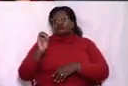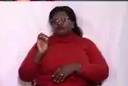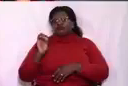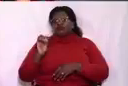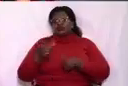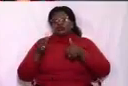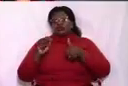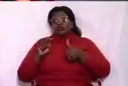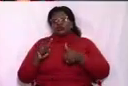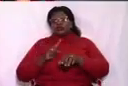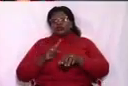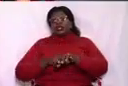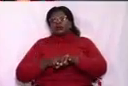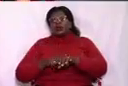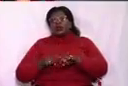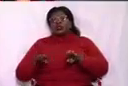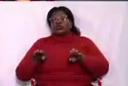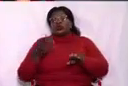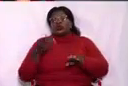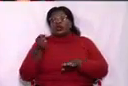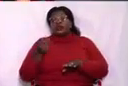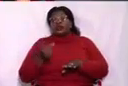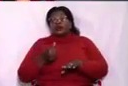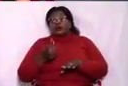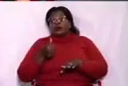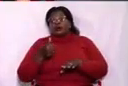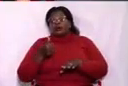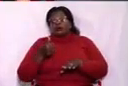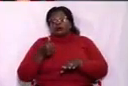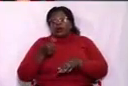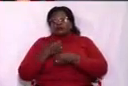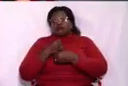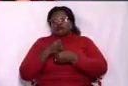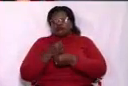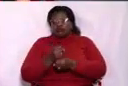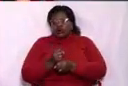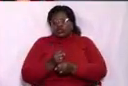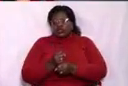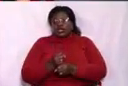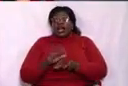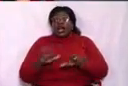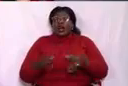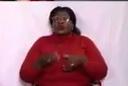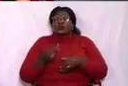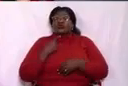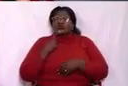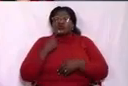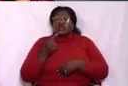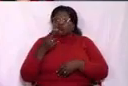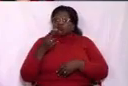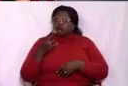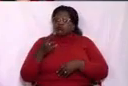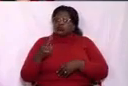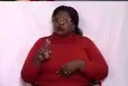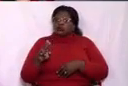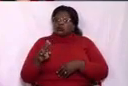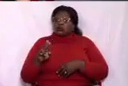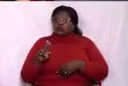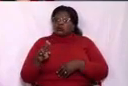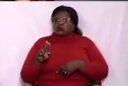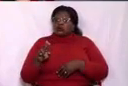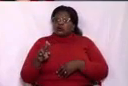take a client or a project. But how do you say no without burning the bridge?